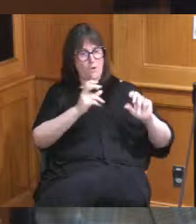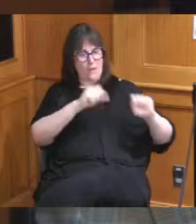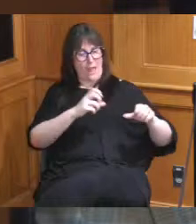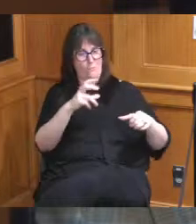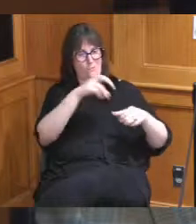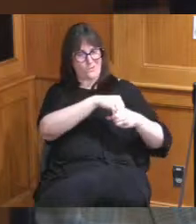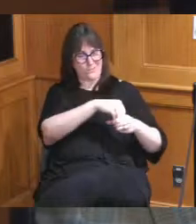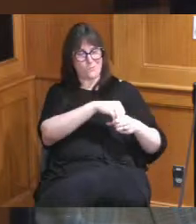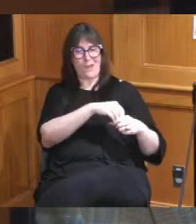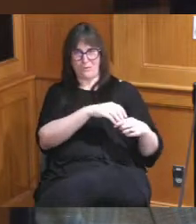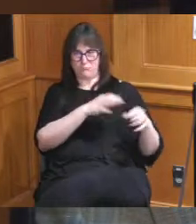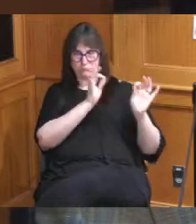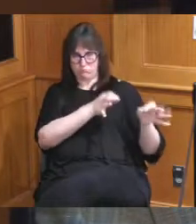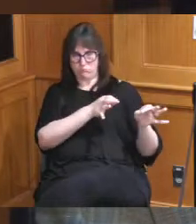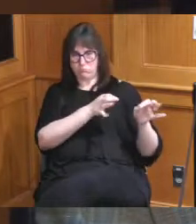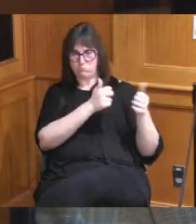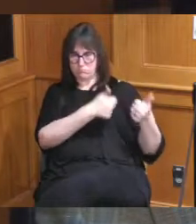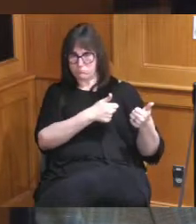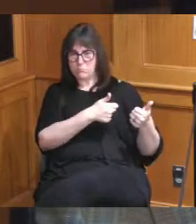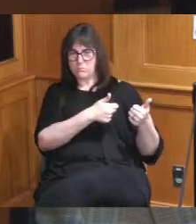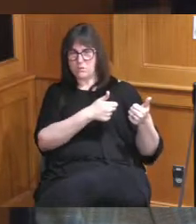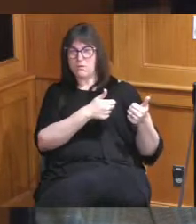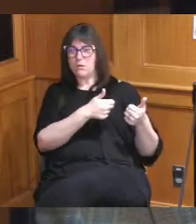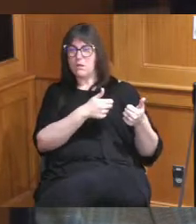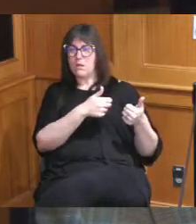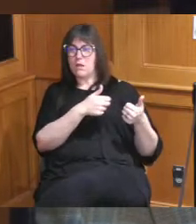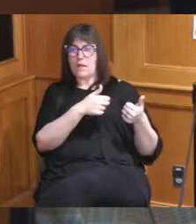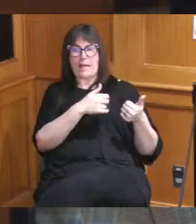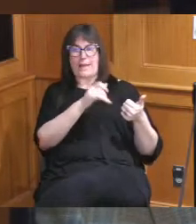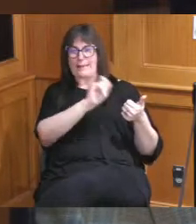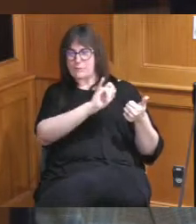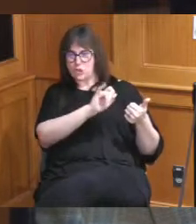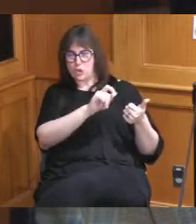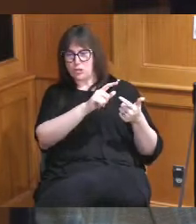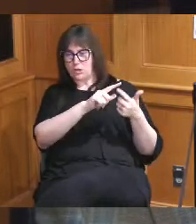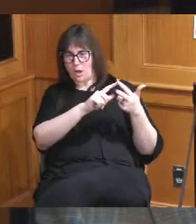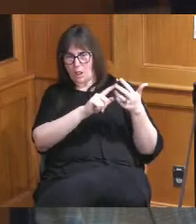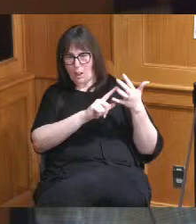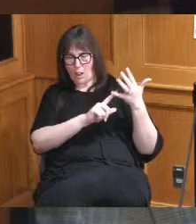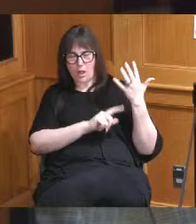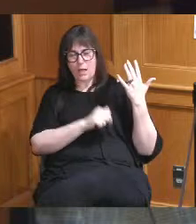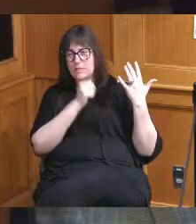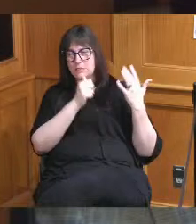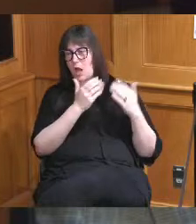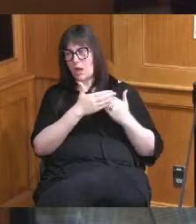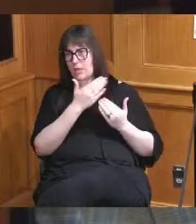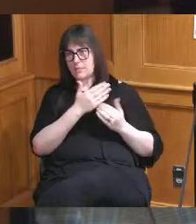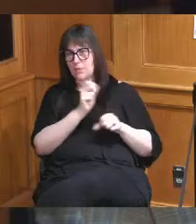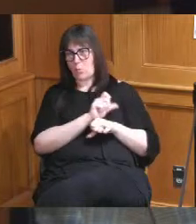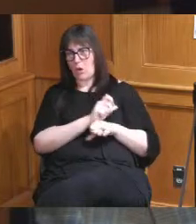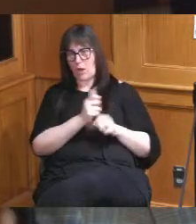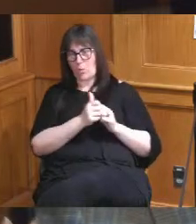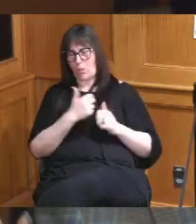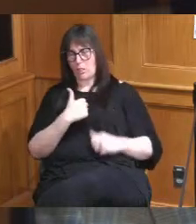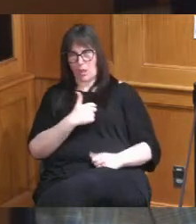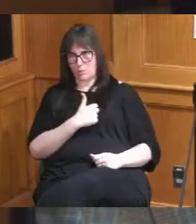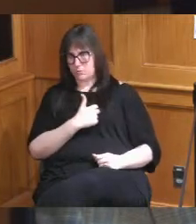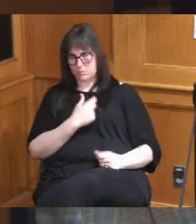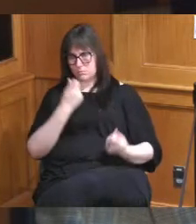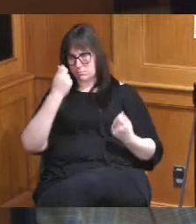participate. Everything from having to be insured. It's not easy doing business with the county. Our